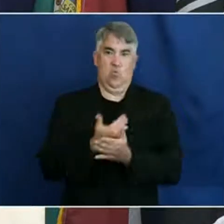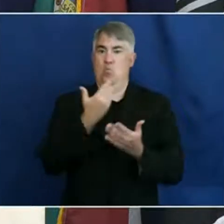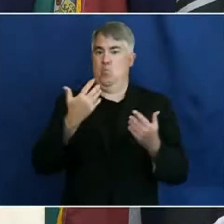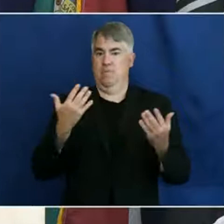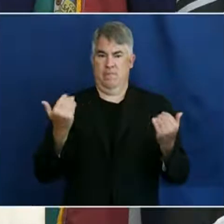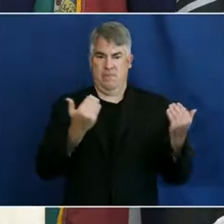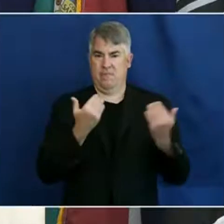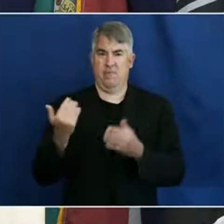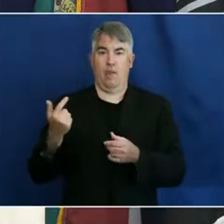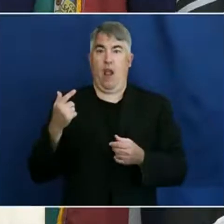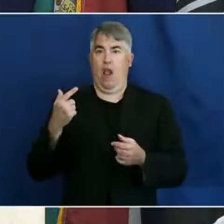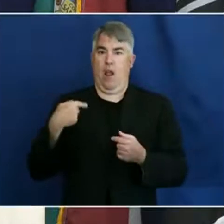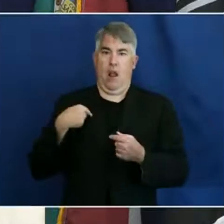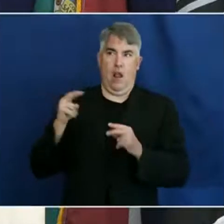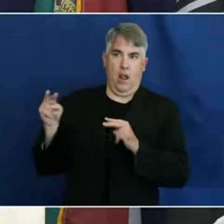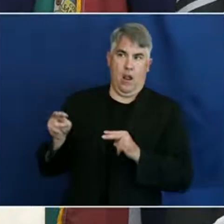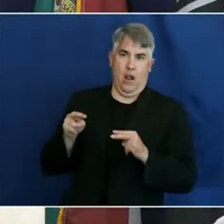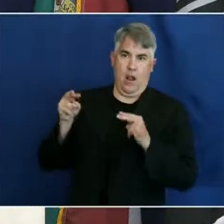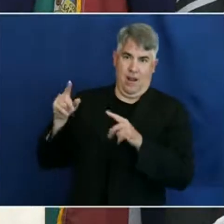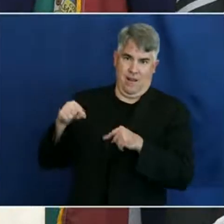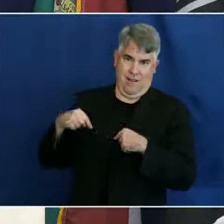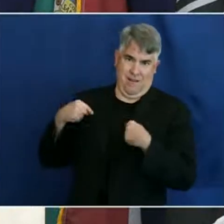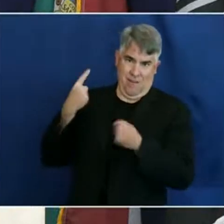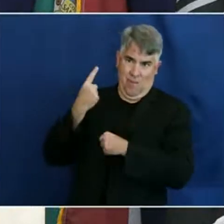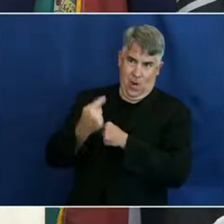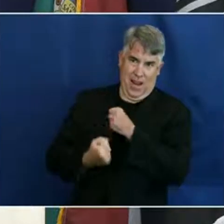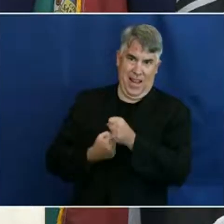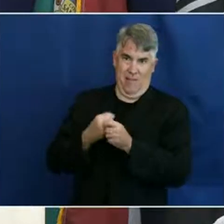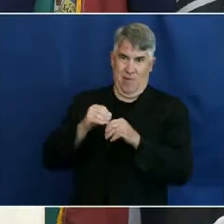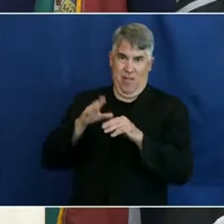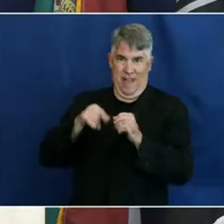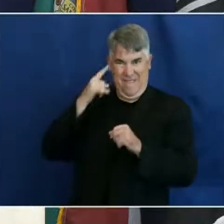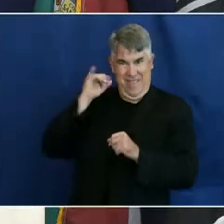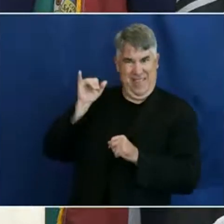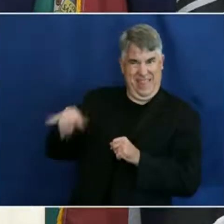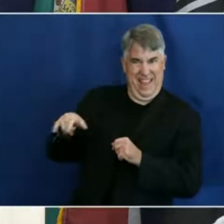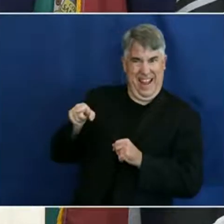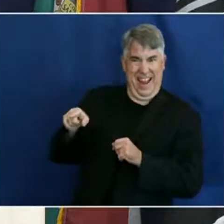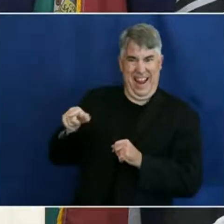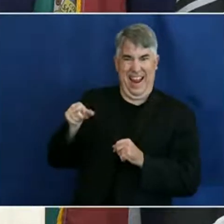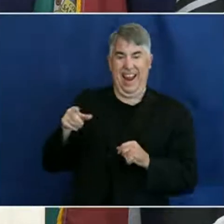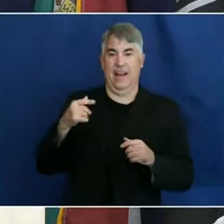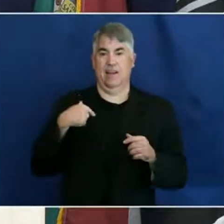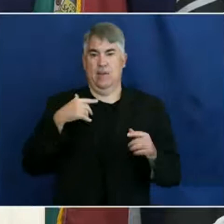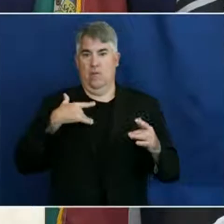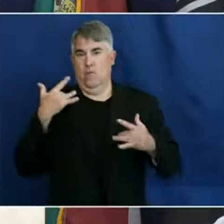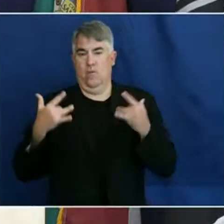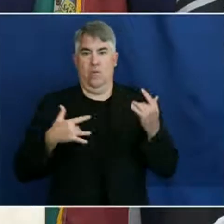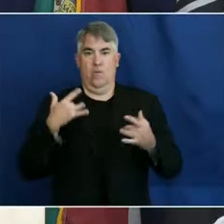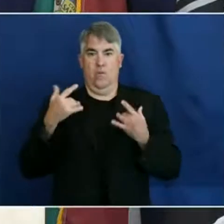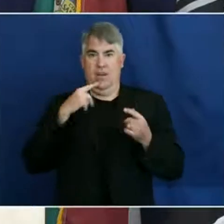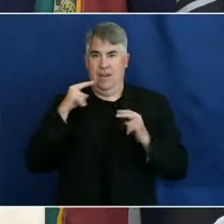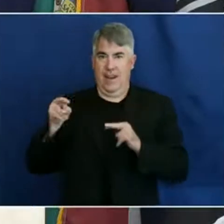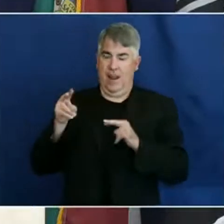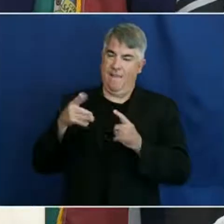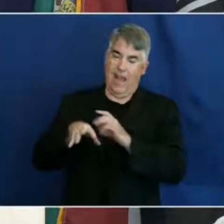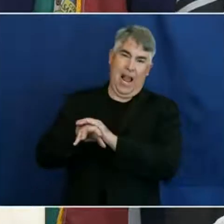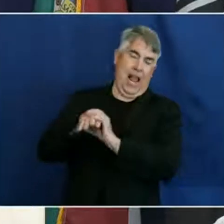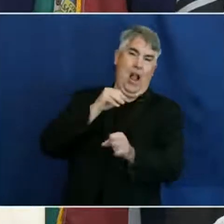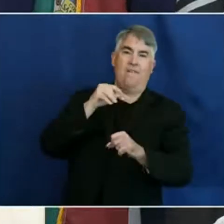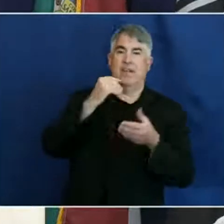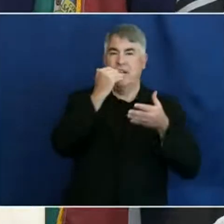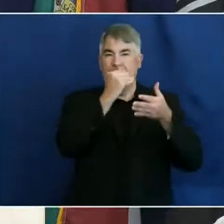long year. But we're in a position in place now where we can really begin to see our way out of that, in large part due to the presence of the